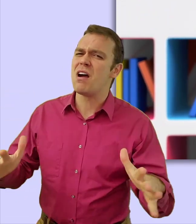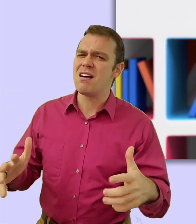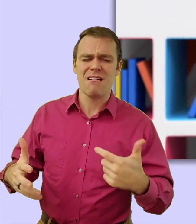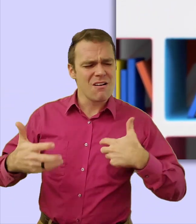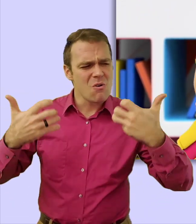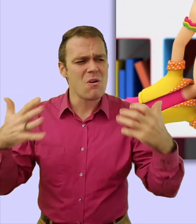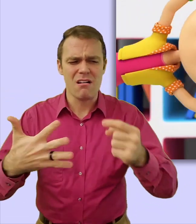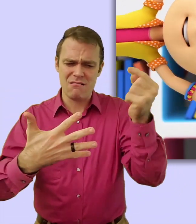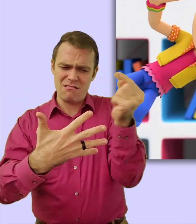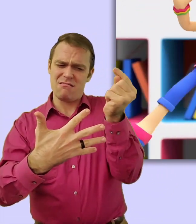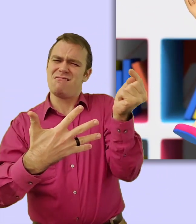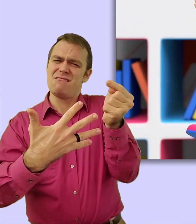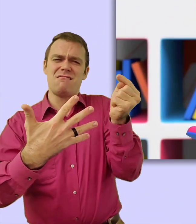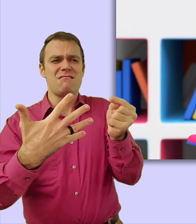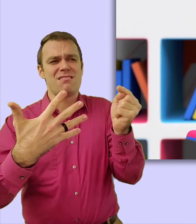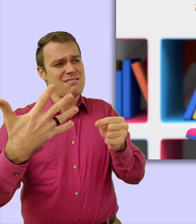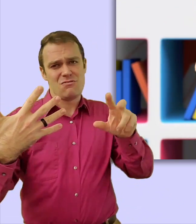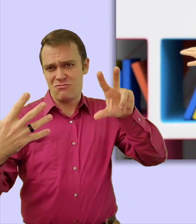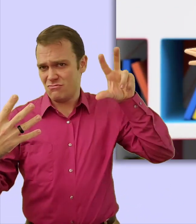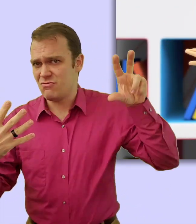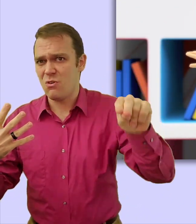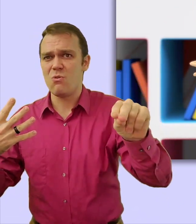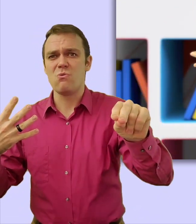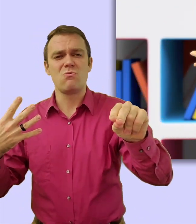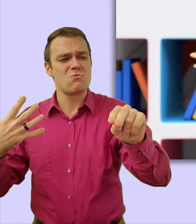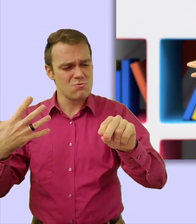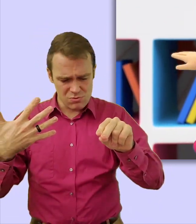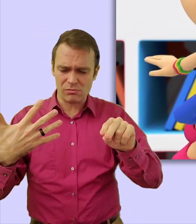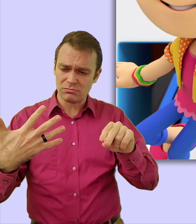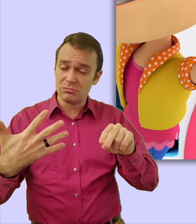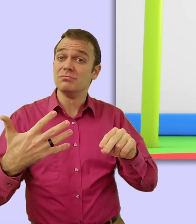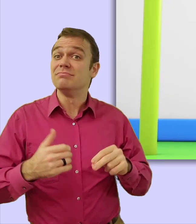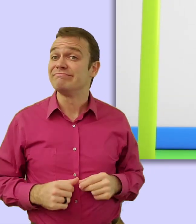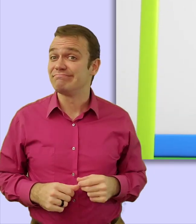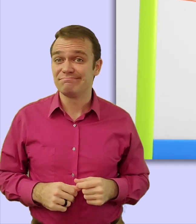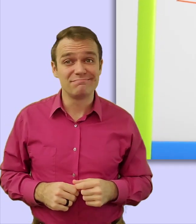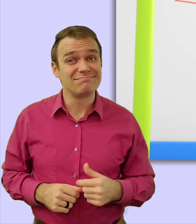I don't wanna, nope, no way.